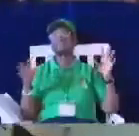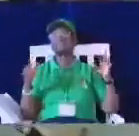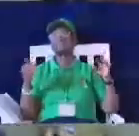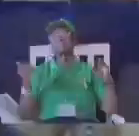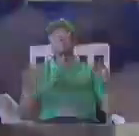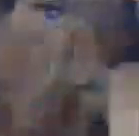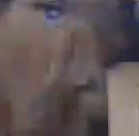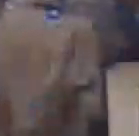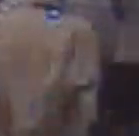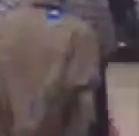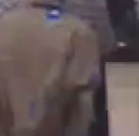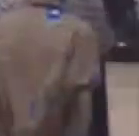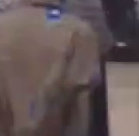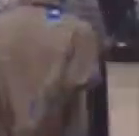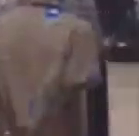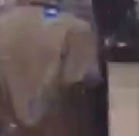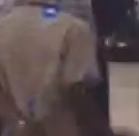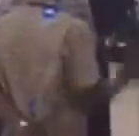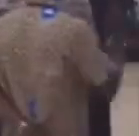Ten.